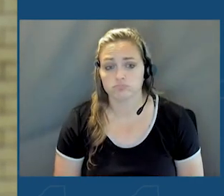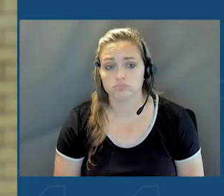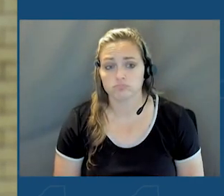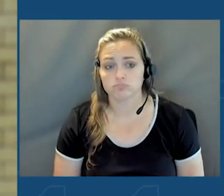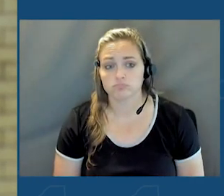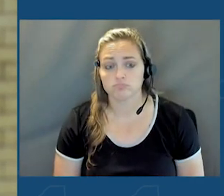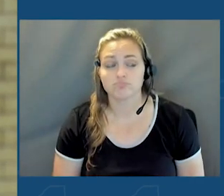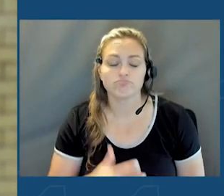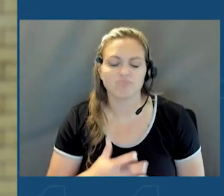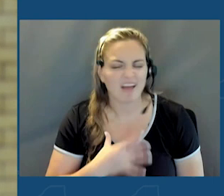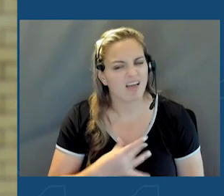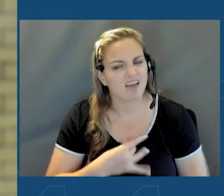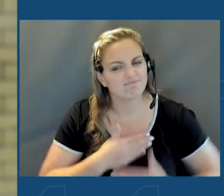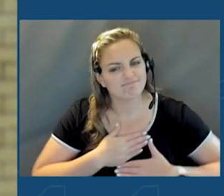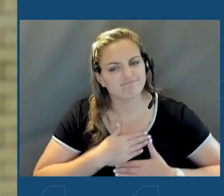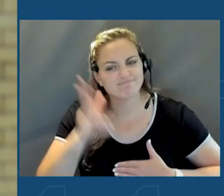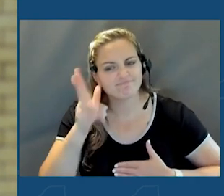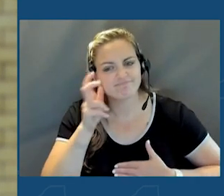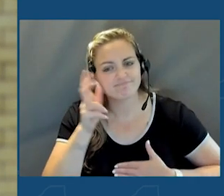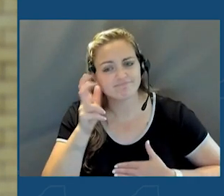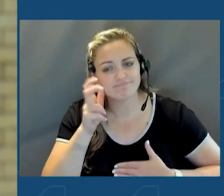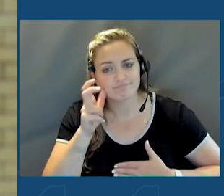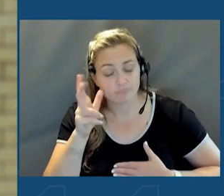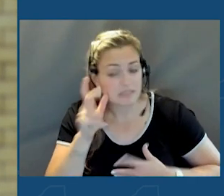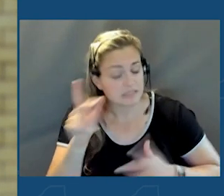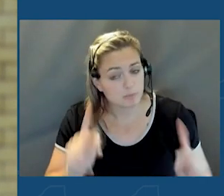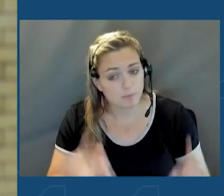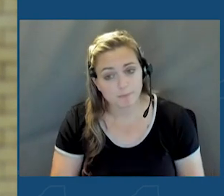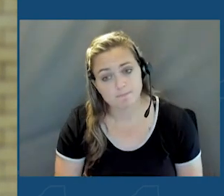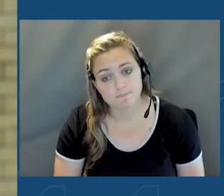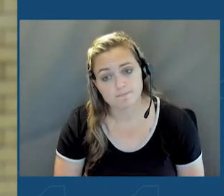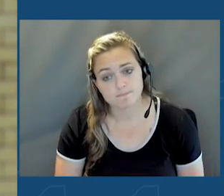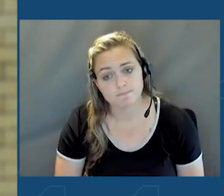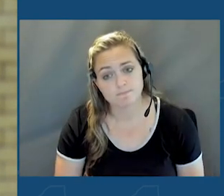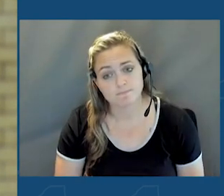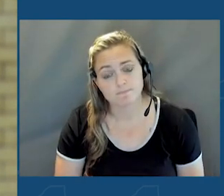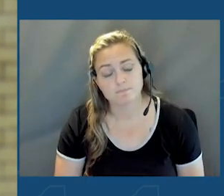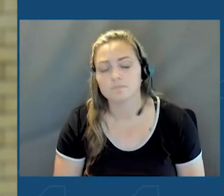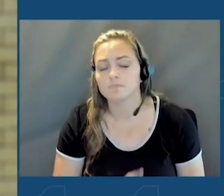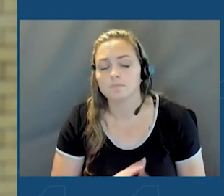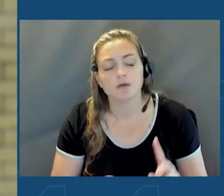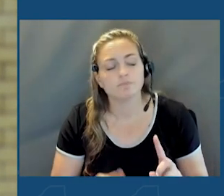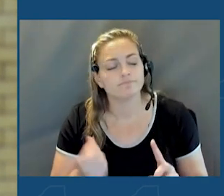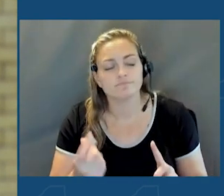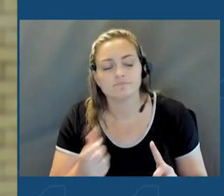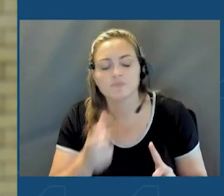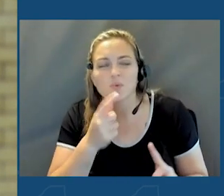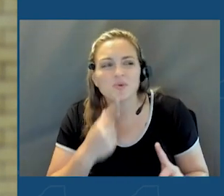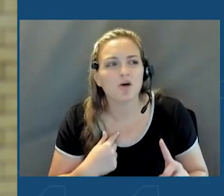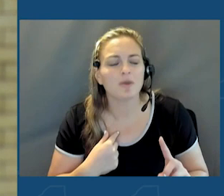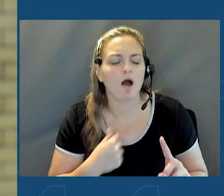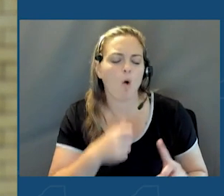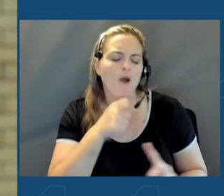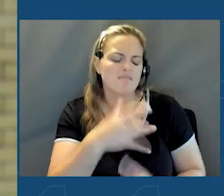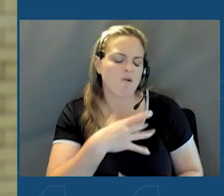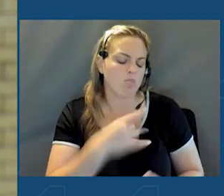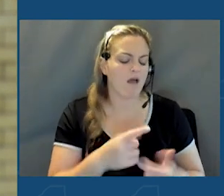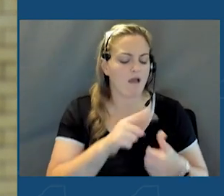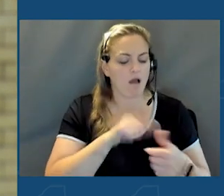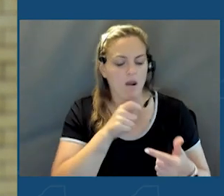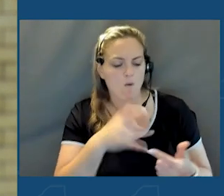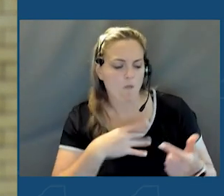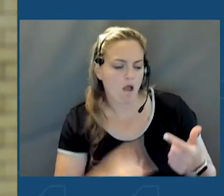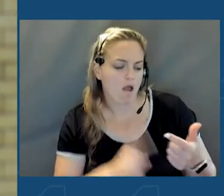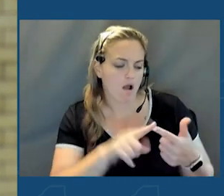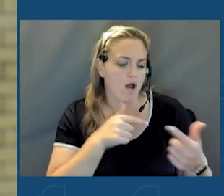to listen. So I'm going to listen to people. But don't just tell me what you don't like, because that goes